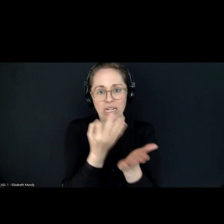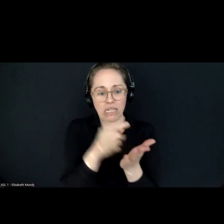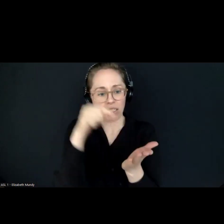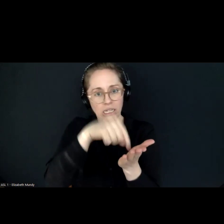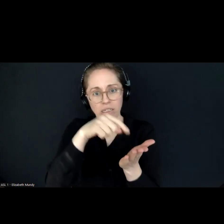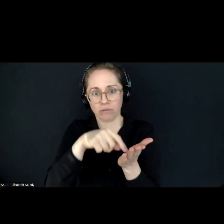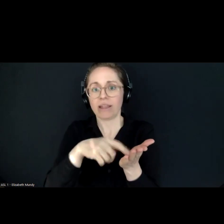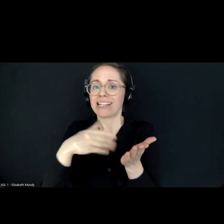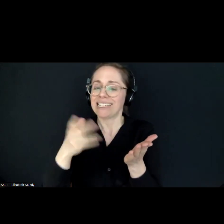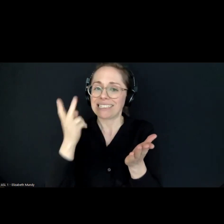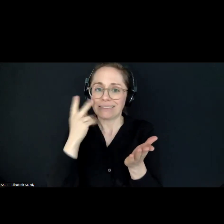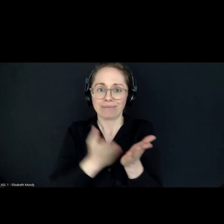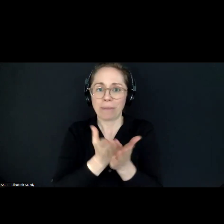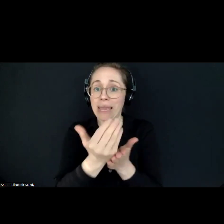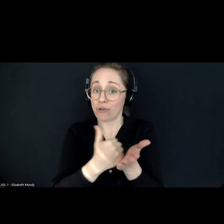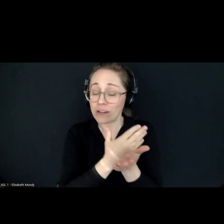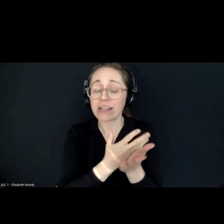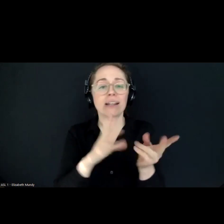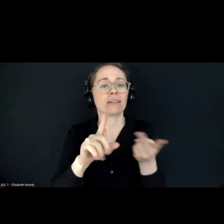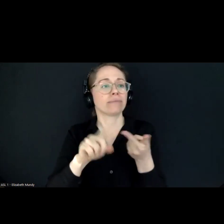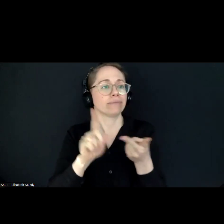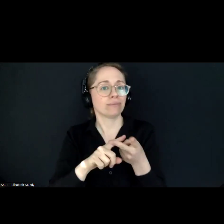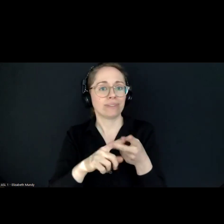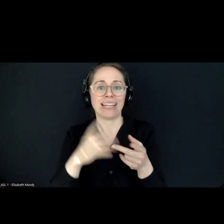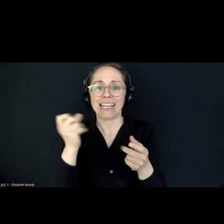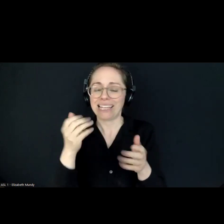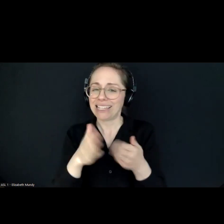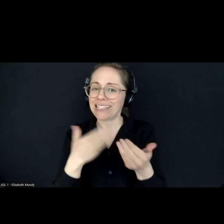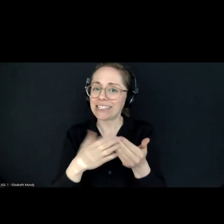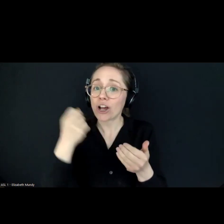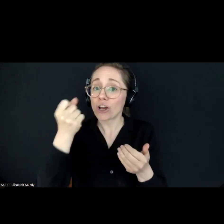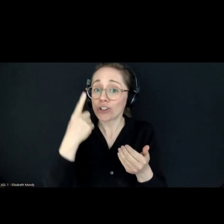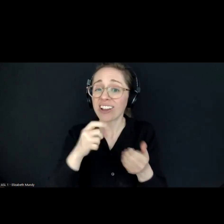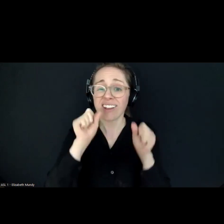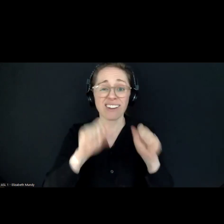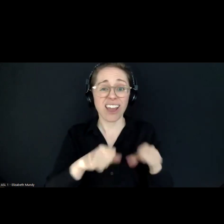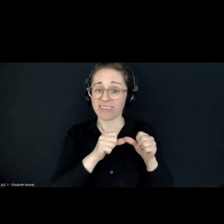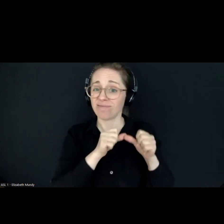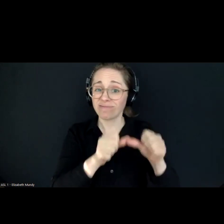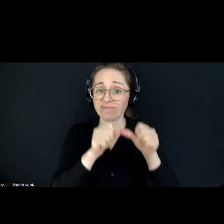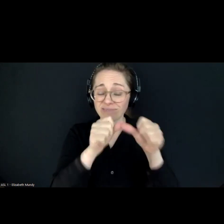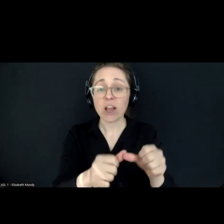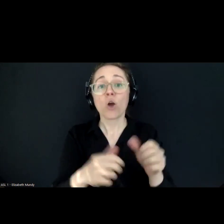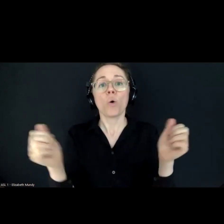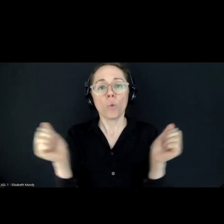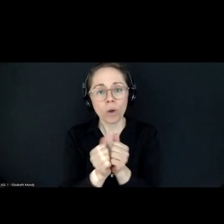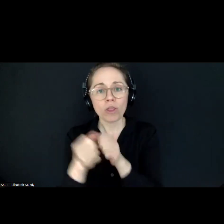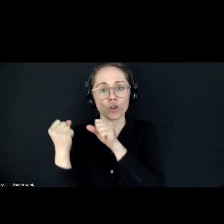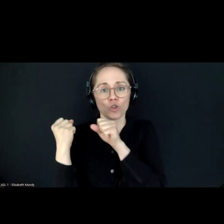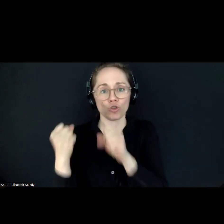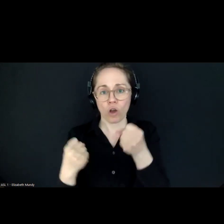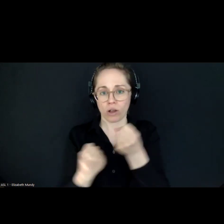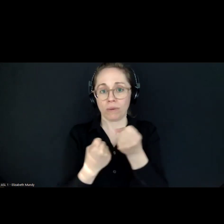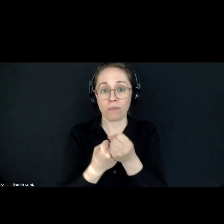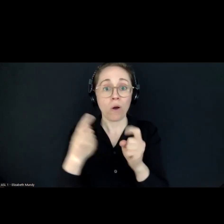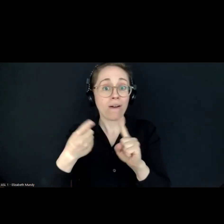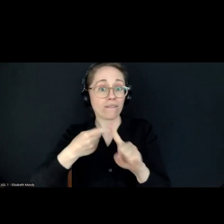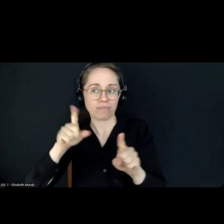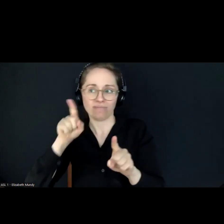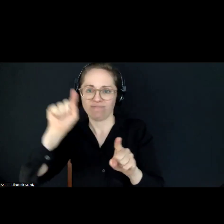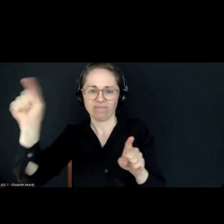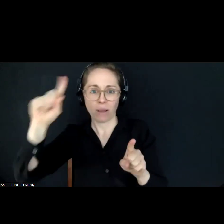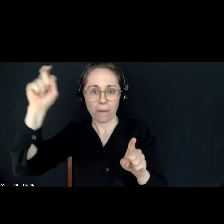that's easily understood and sustainable, and one that has strong policymaker and public support. And really appreciate